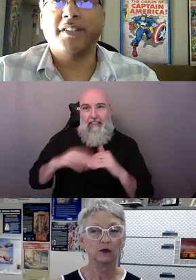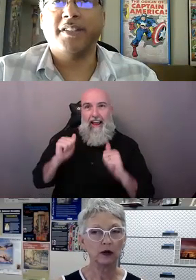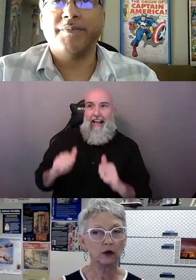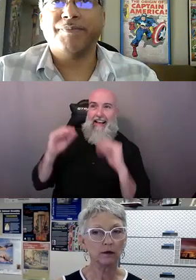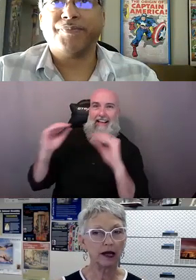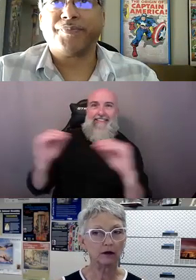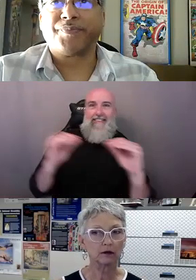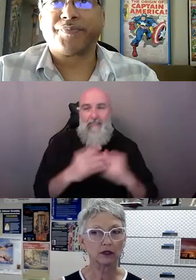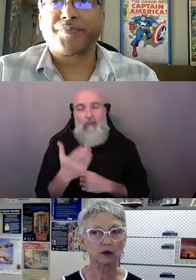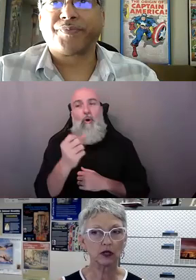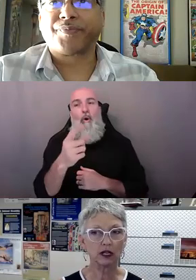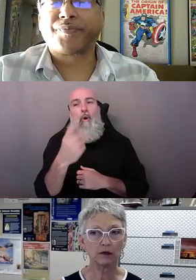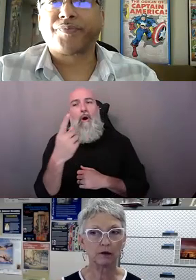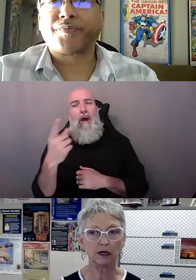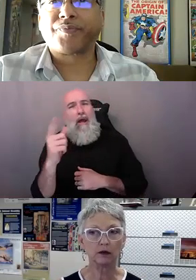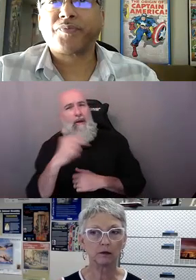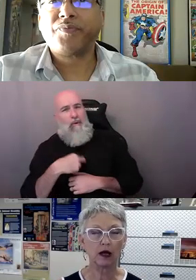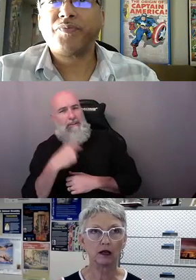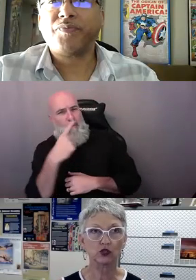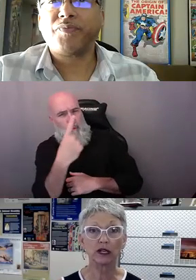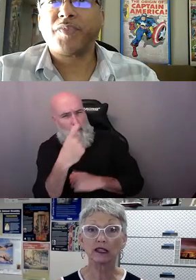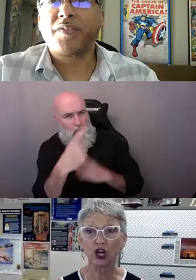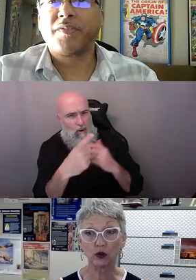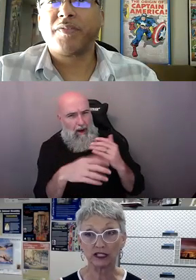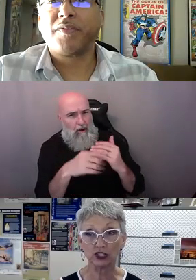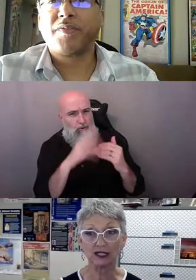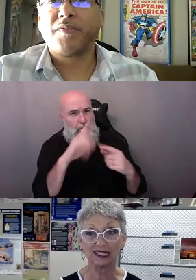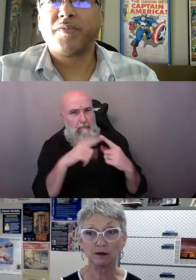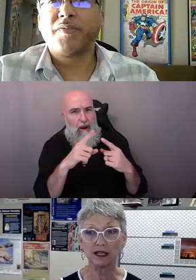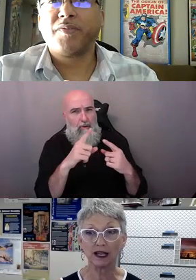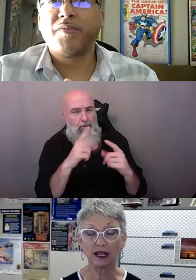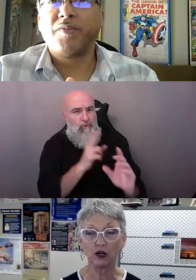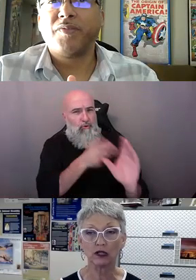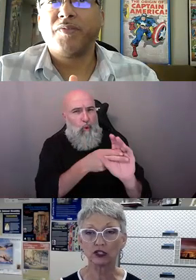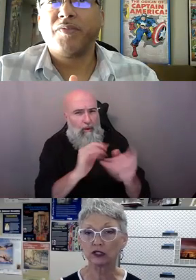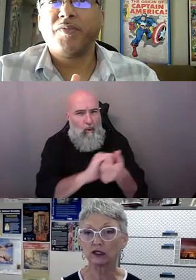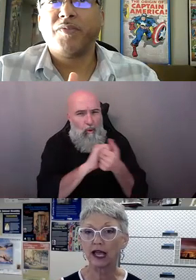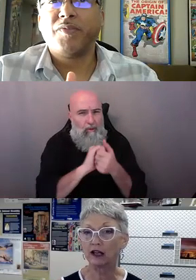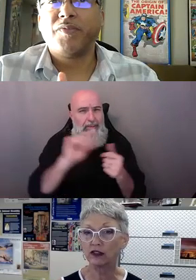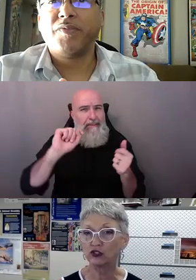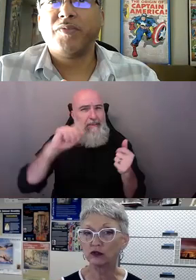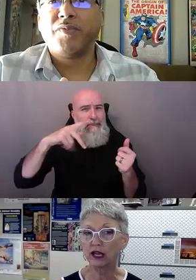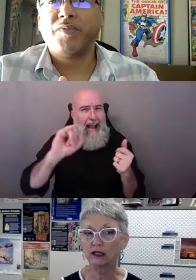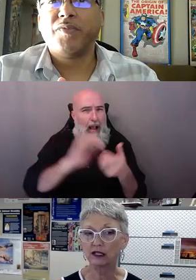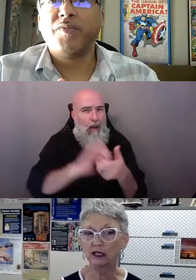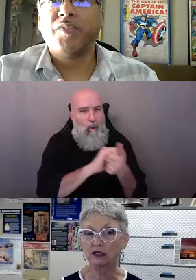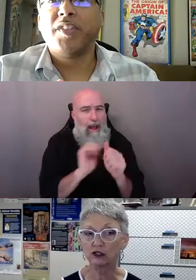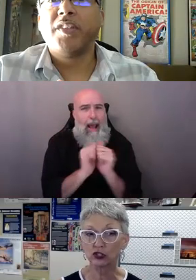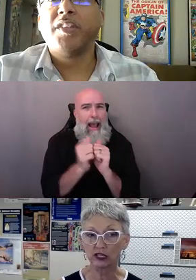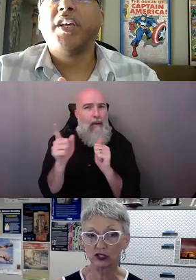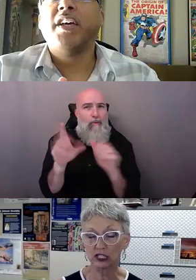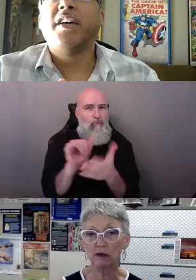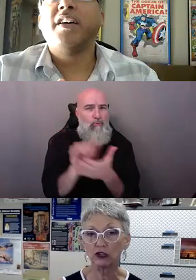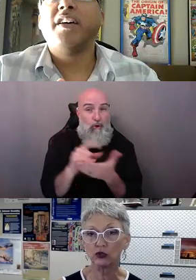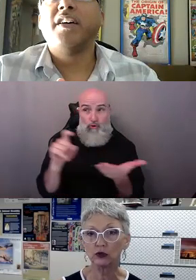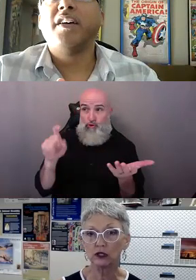And one more about, you were talking about being joining the coalition, the TPIA coalition. How do they do that again? Should